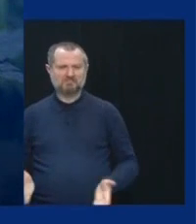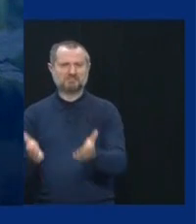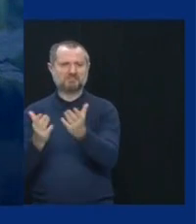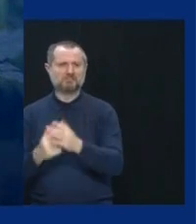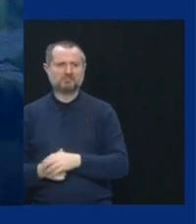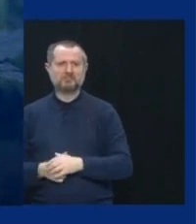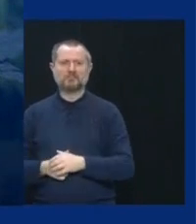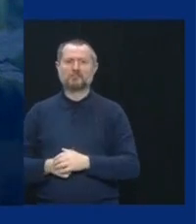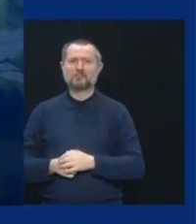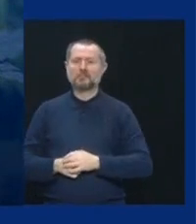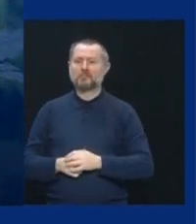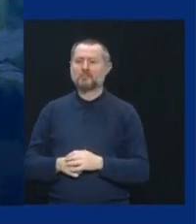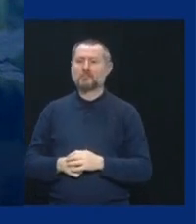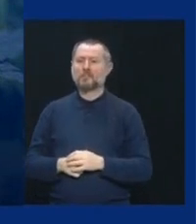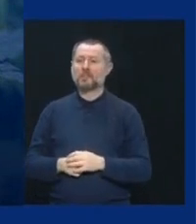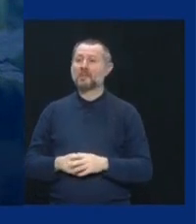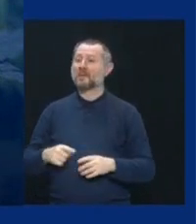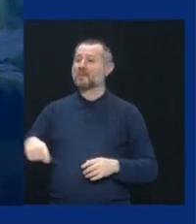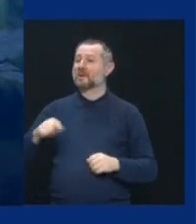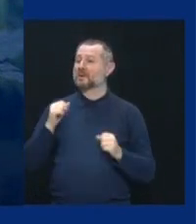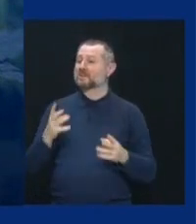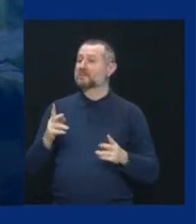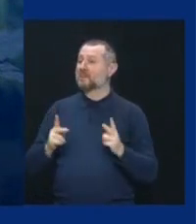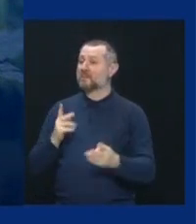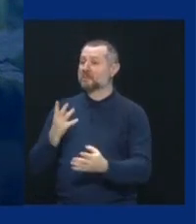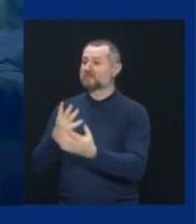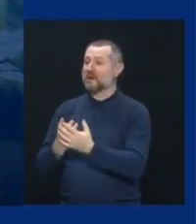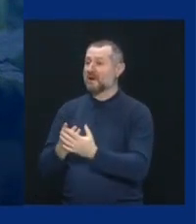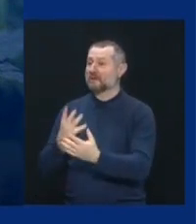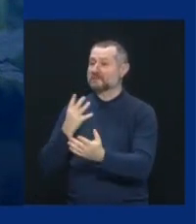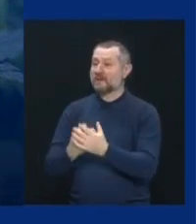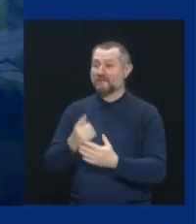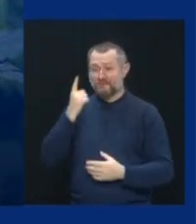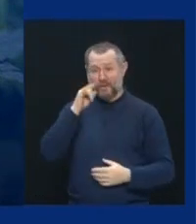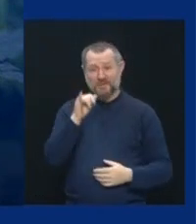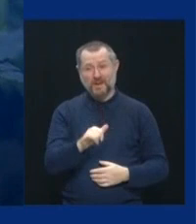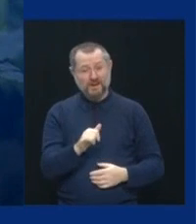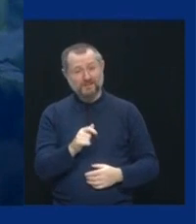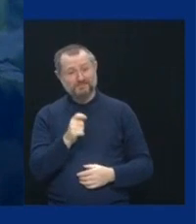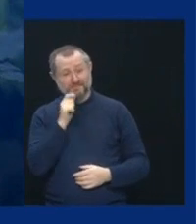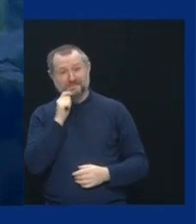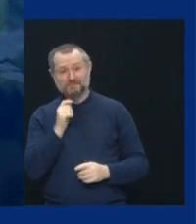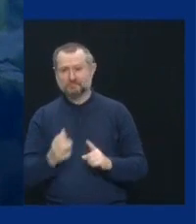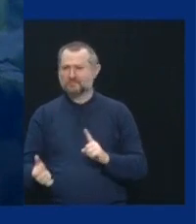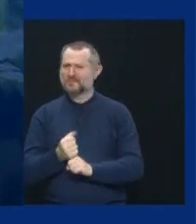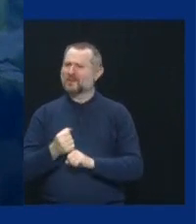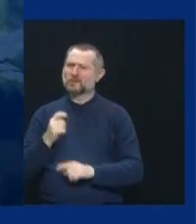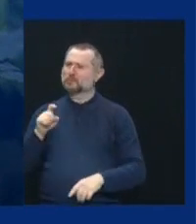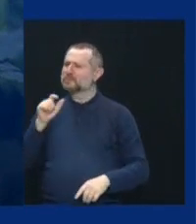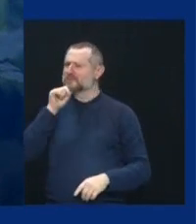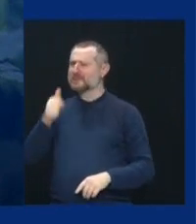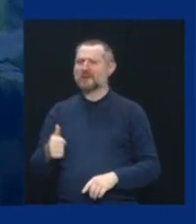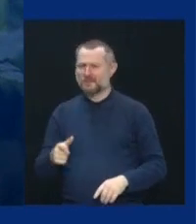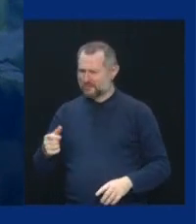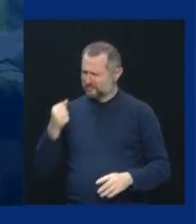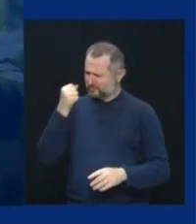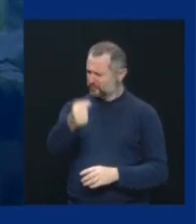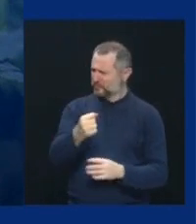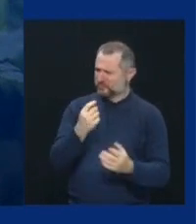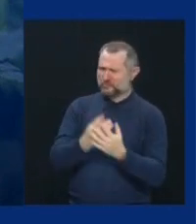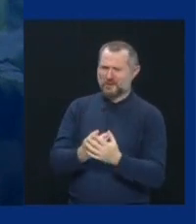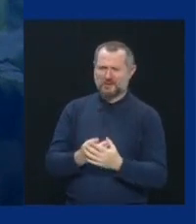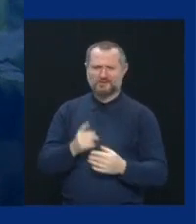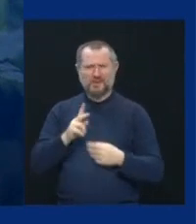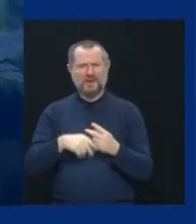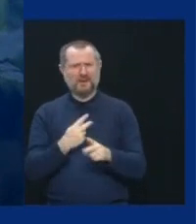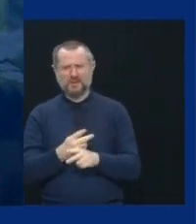people who are incarcerated for crimes that, frankly, they shouldn't have